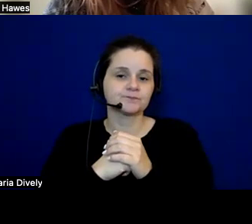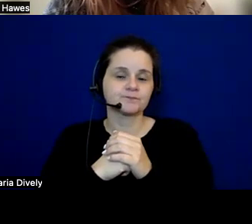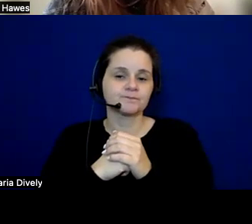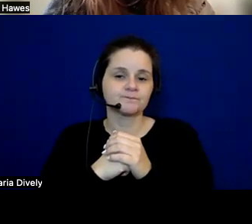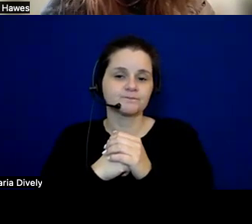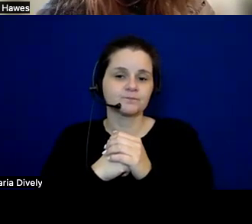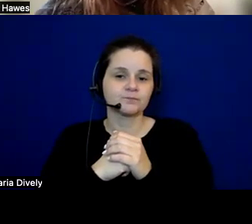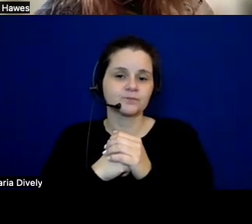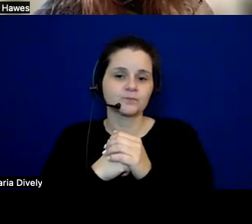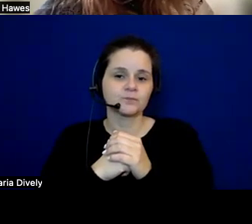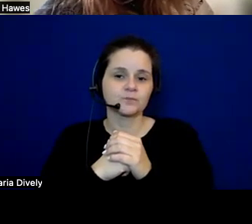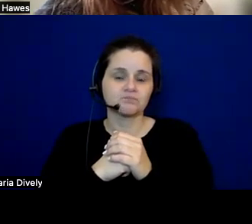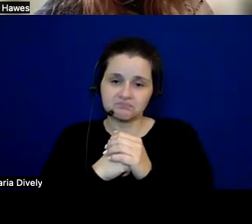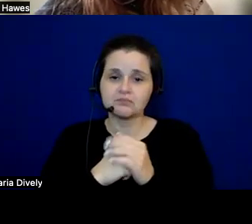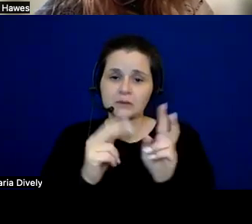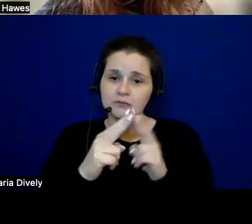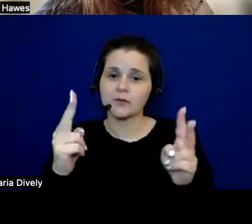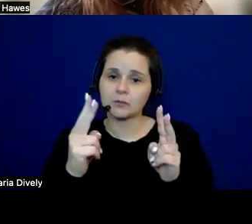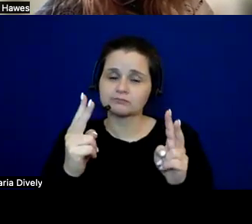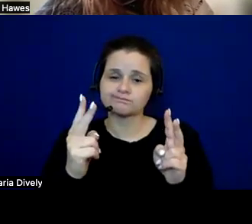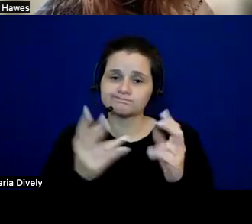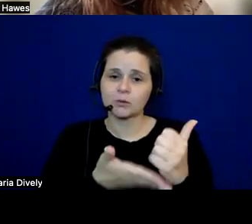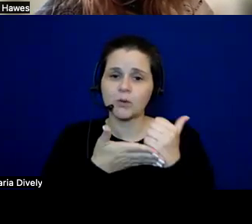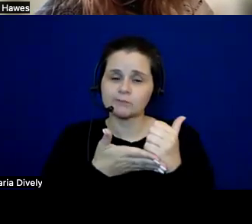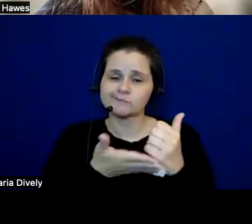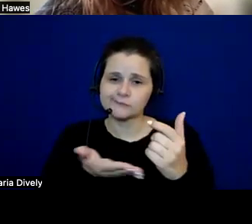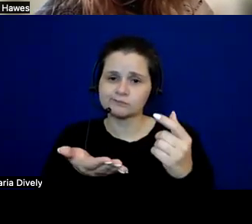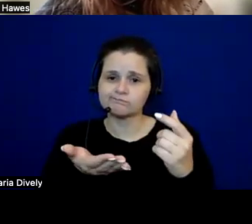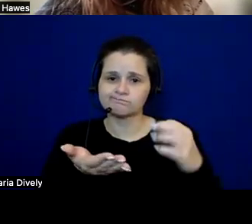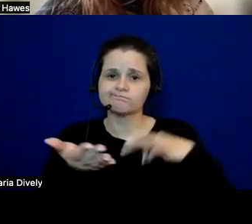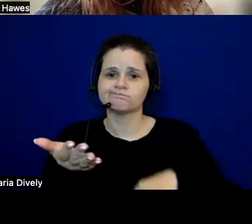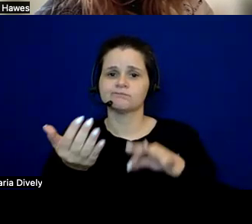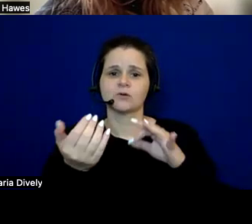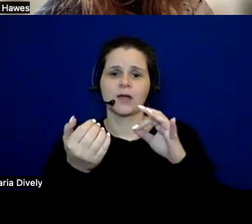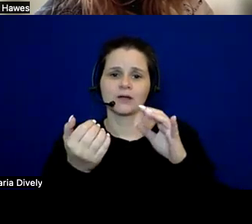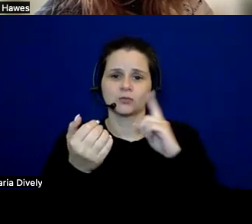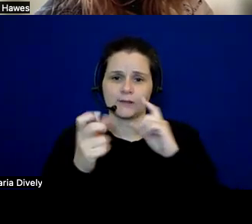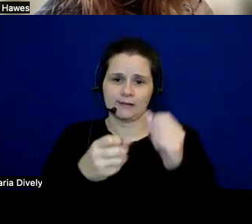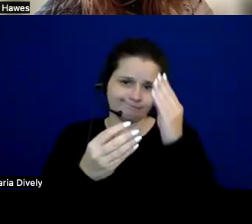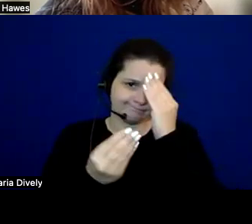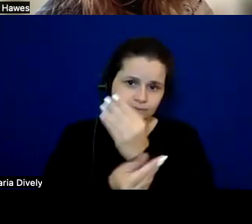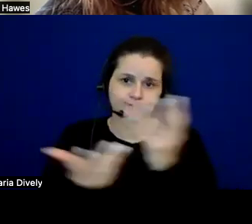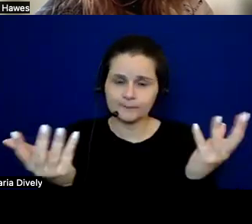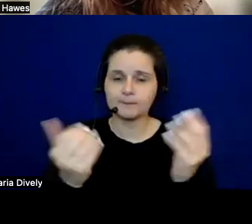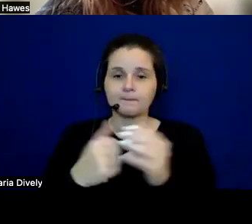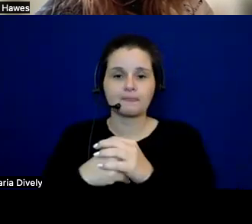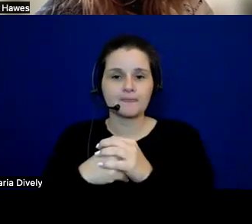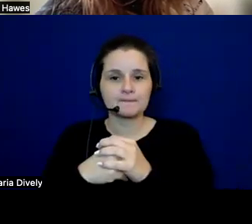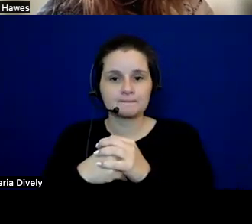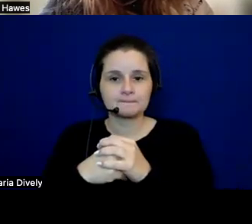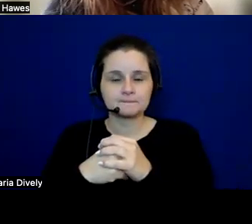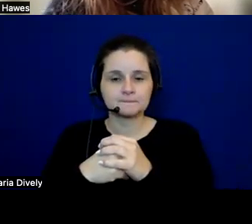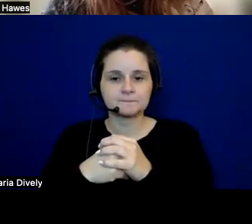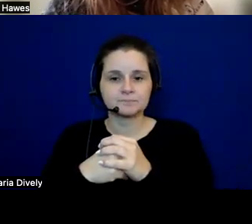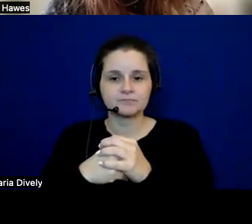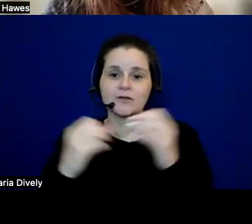and it was really helping us to get that word across, get the, like,